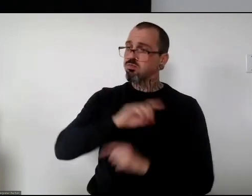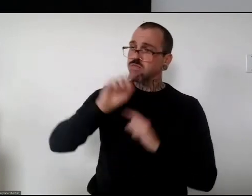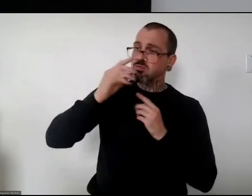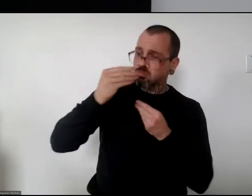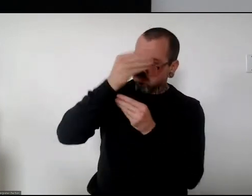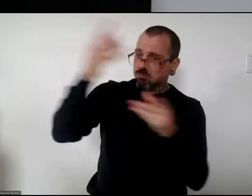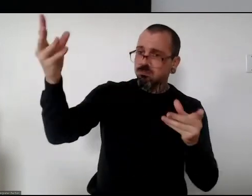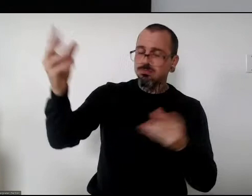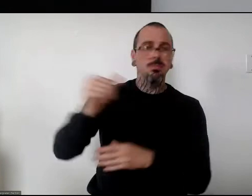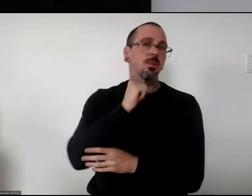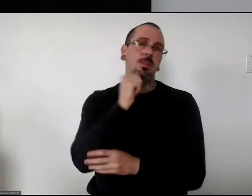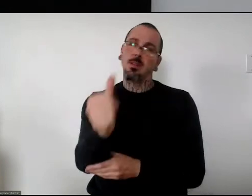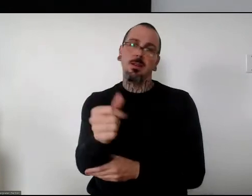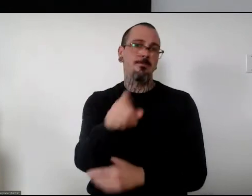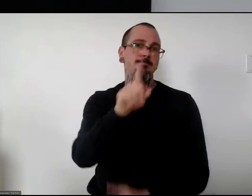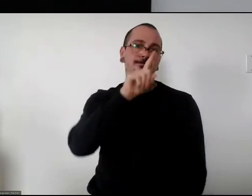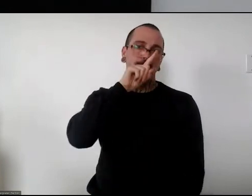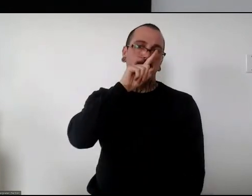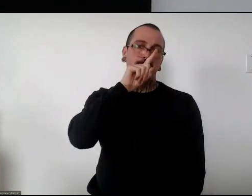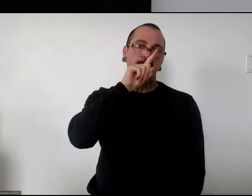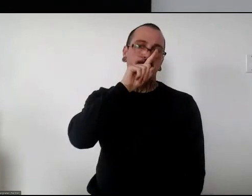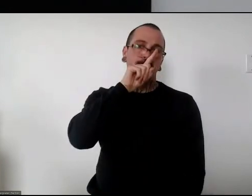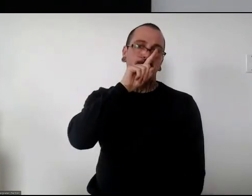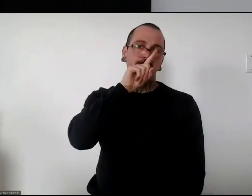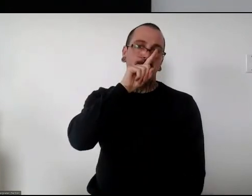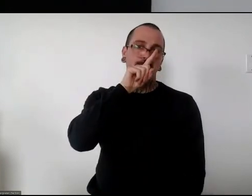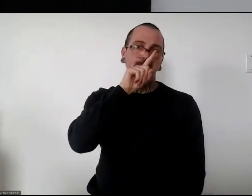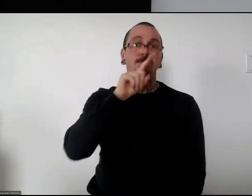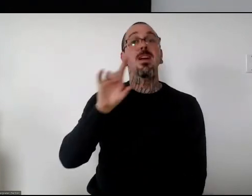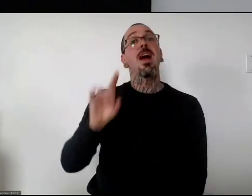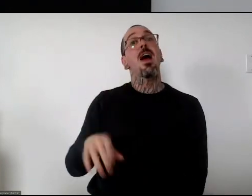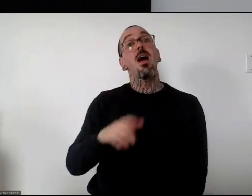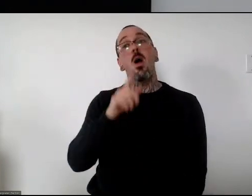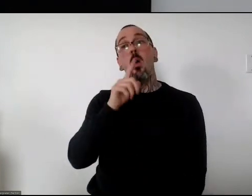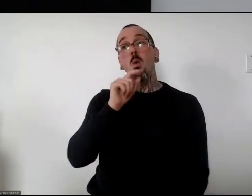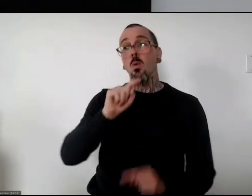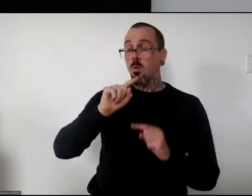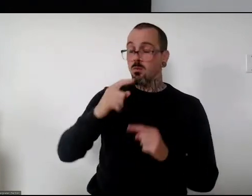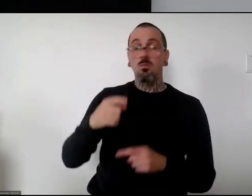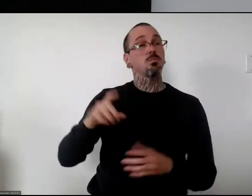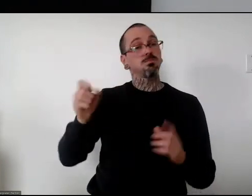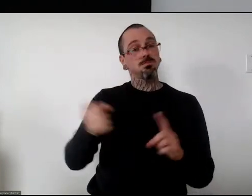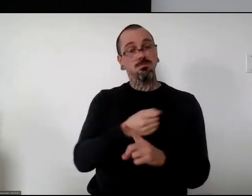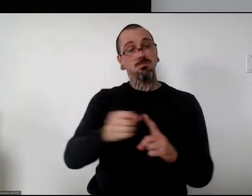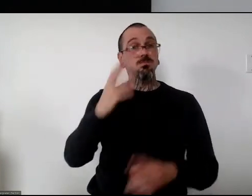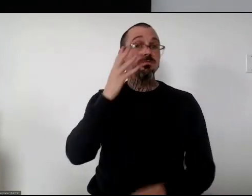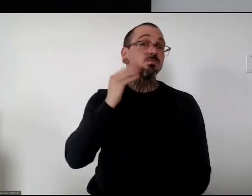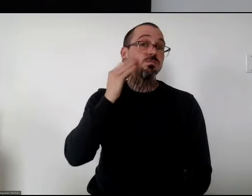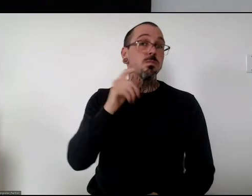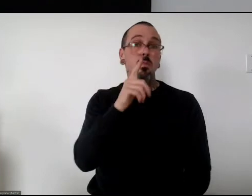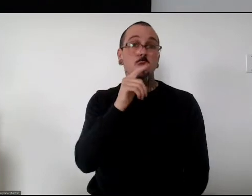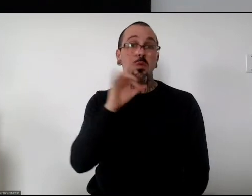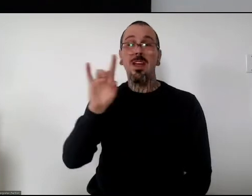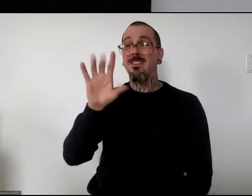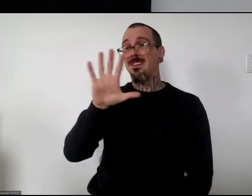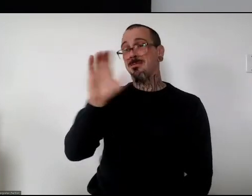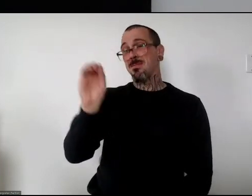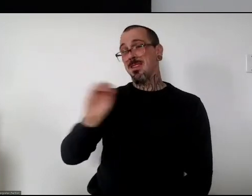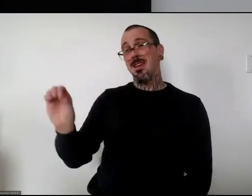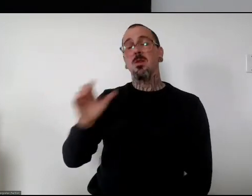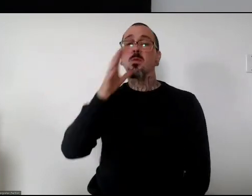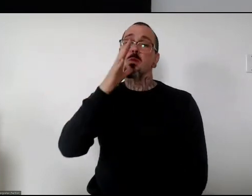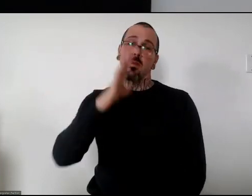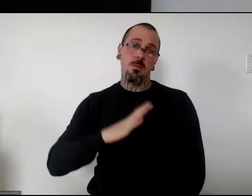85% are women. We need change. We need action. We need more awareness, more